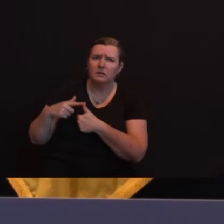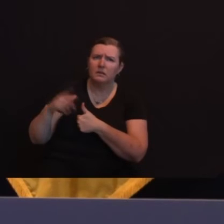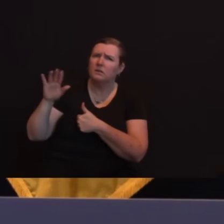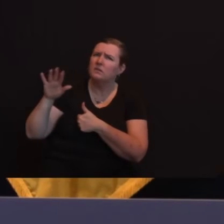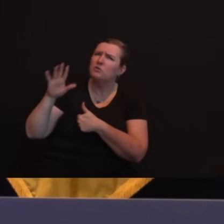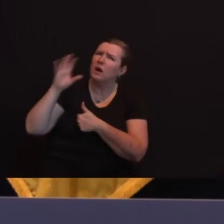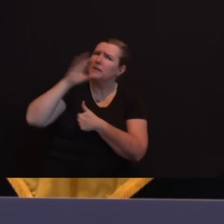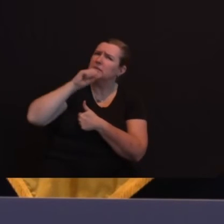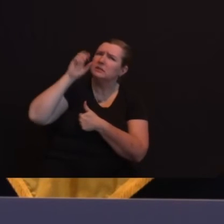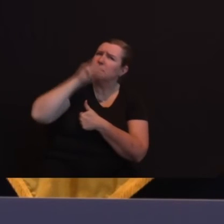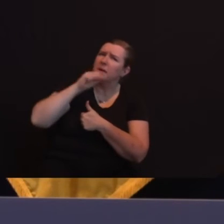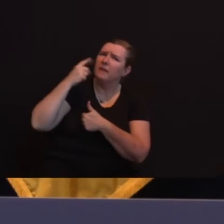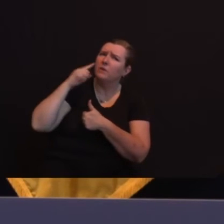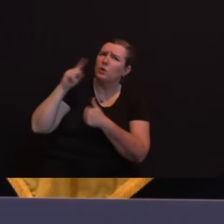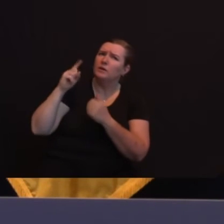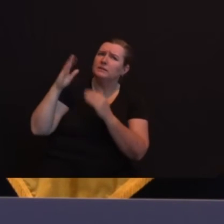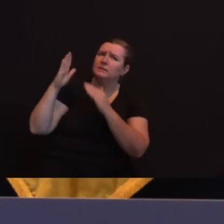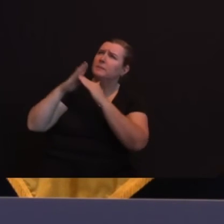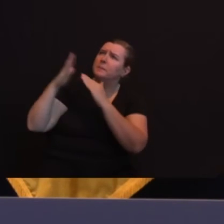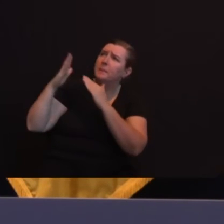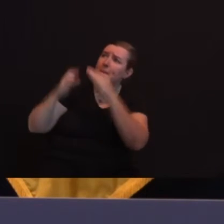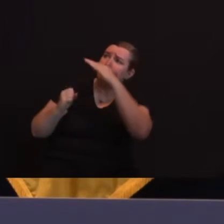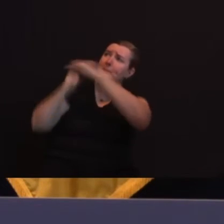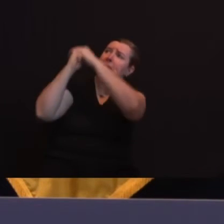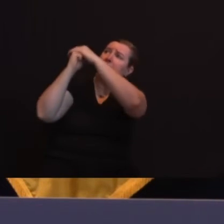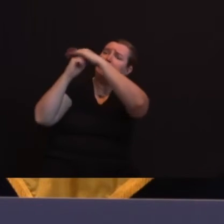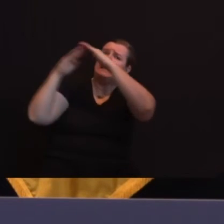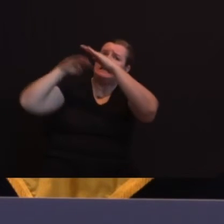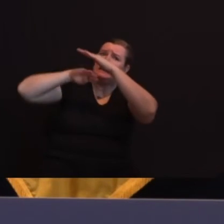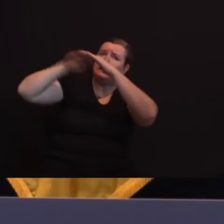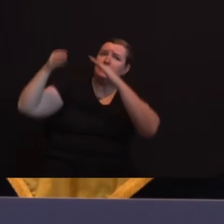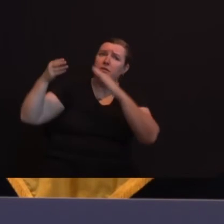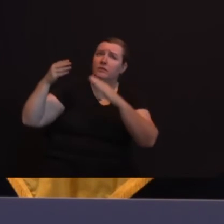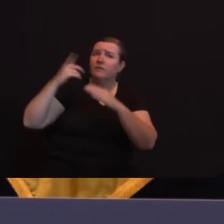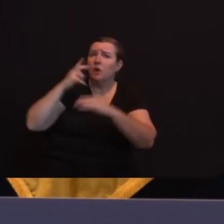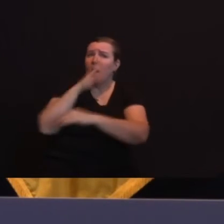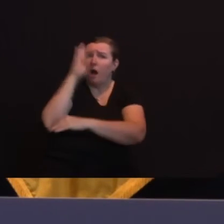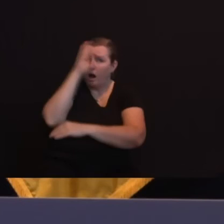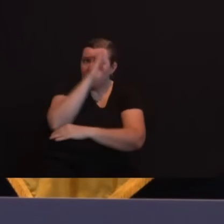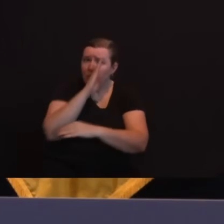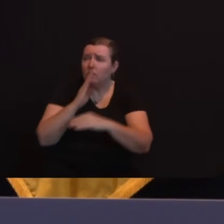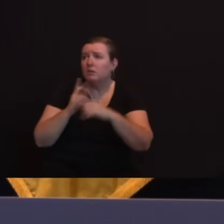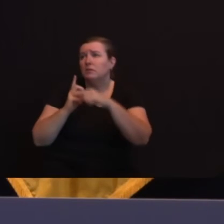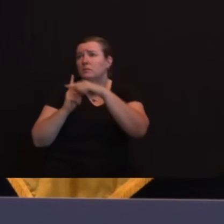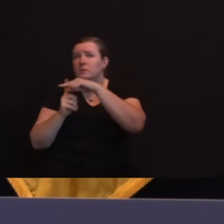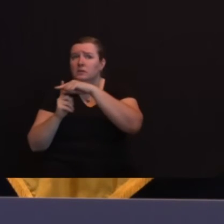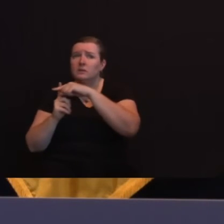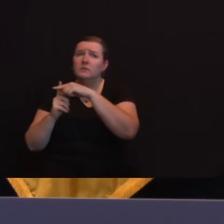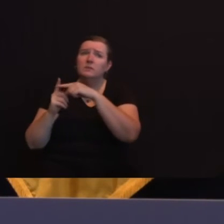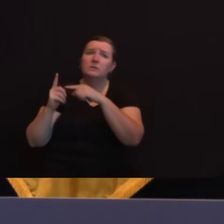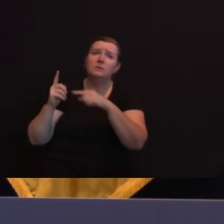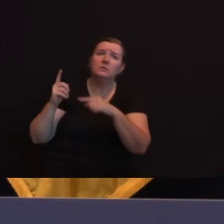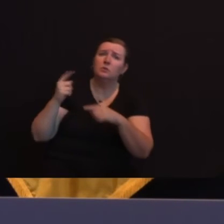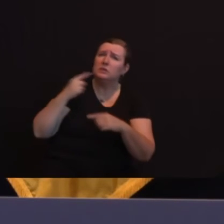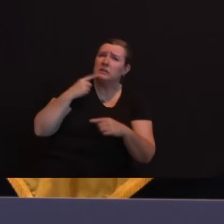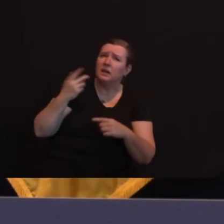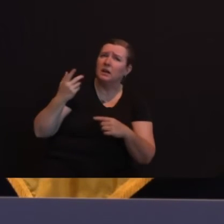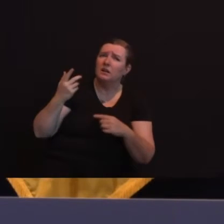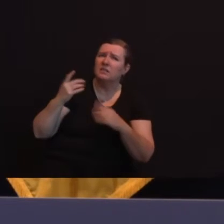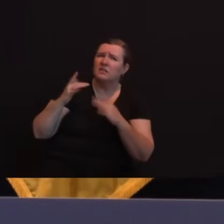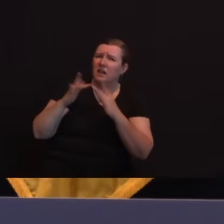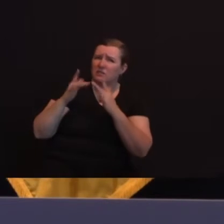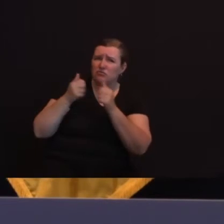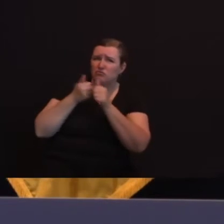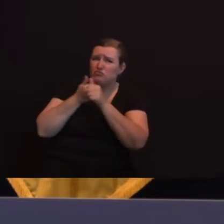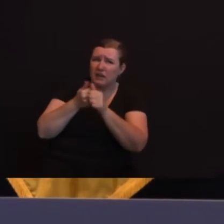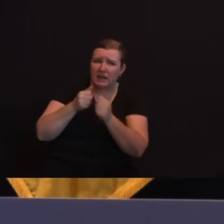when? What kind of, quote, drastic action would you take if people don't cooperate with contact tracers? Do you